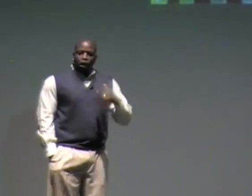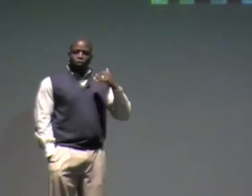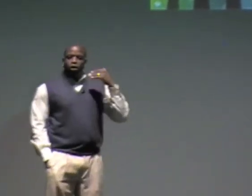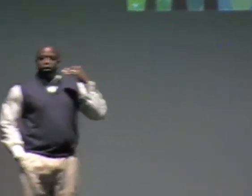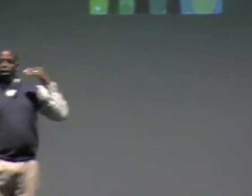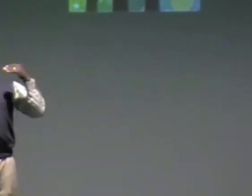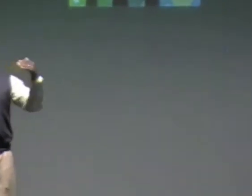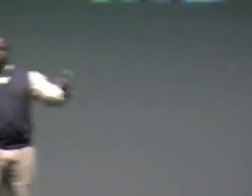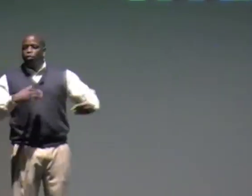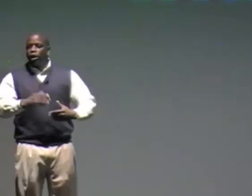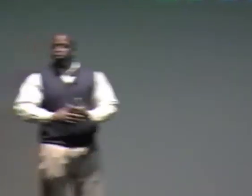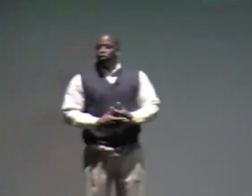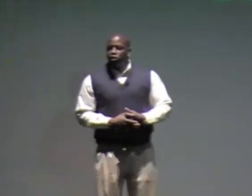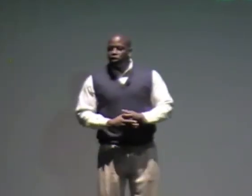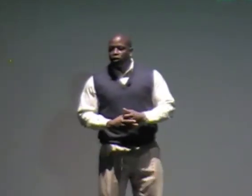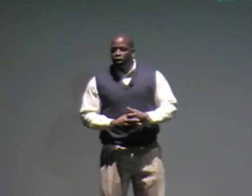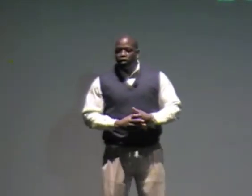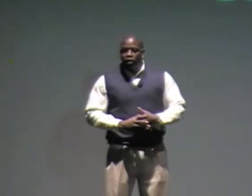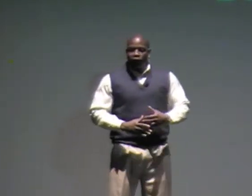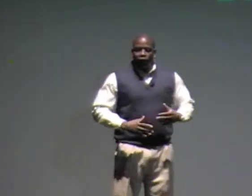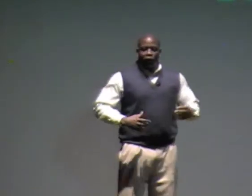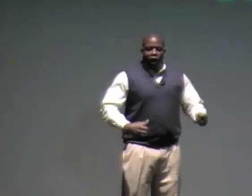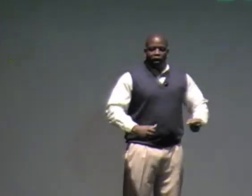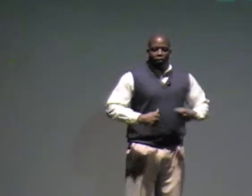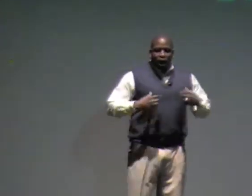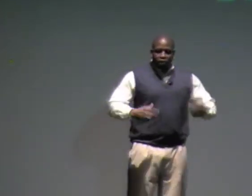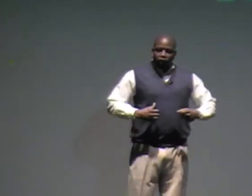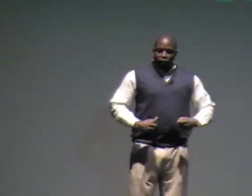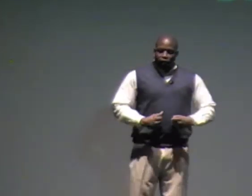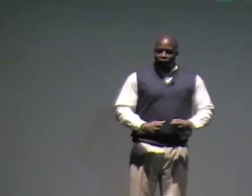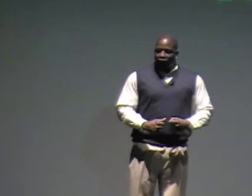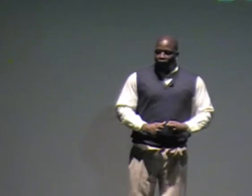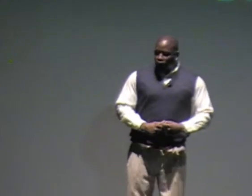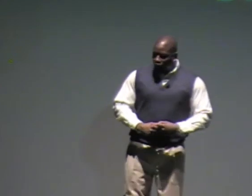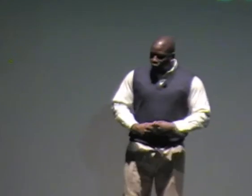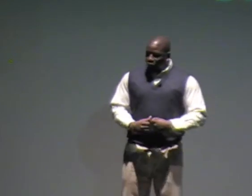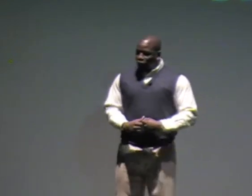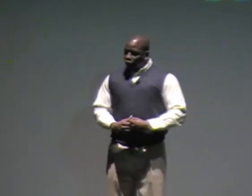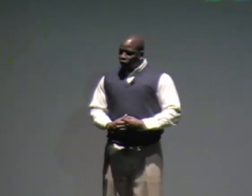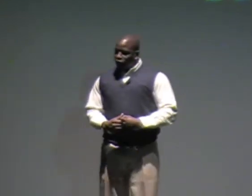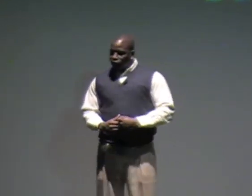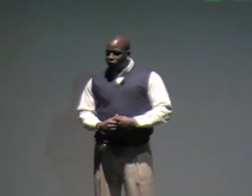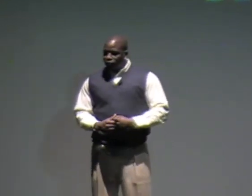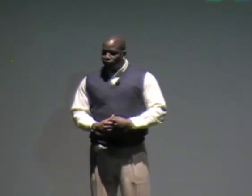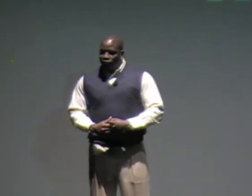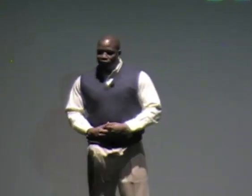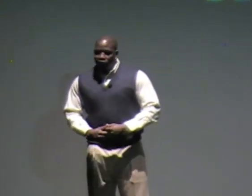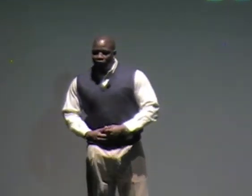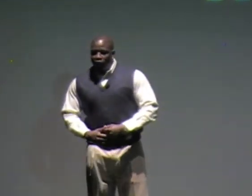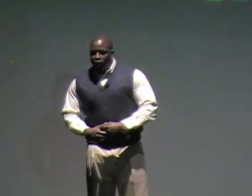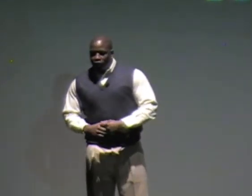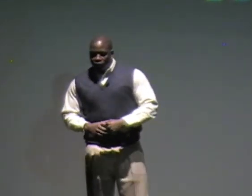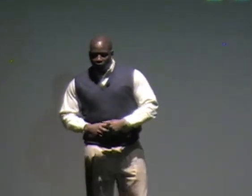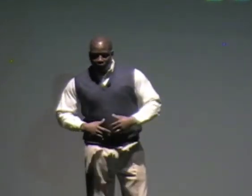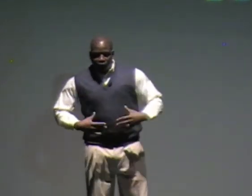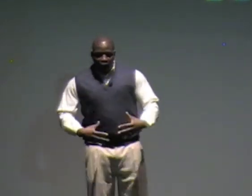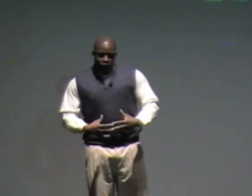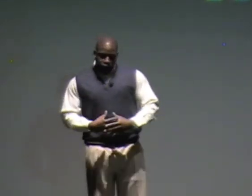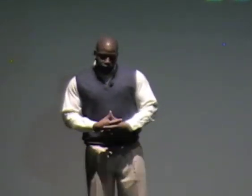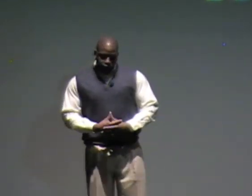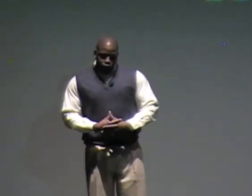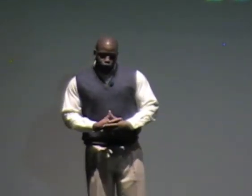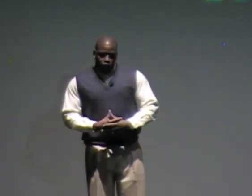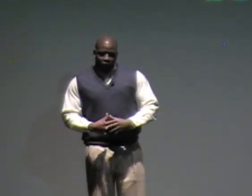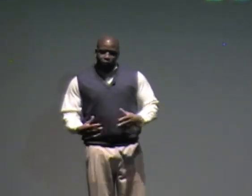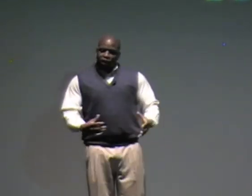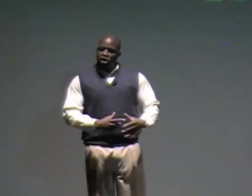racetrack and think, I wonder if there are racehorses in there. Father, I imagine that there was a father racehorse. And that